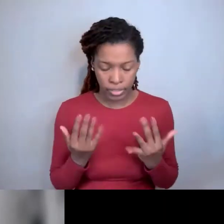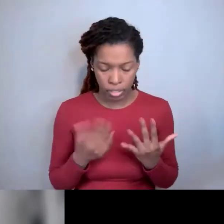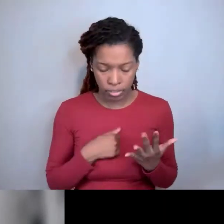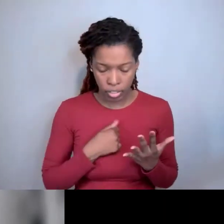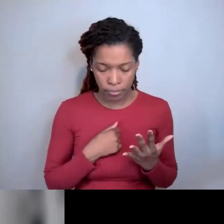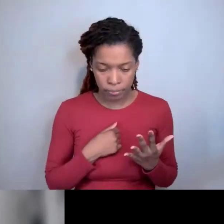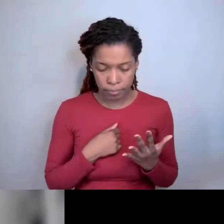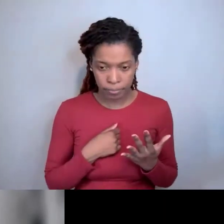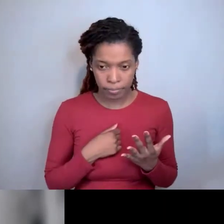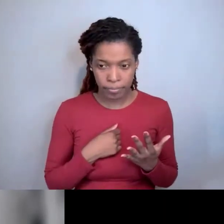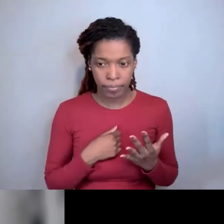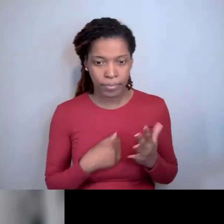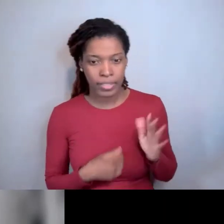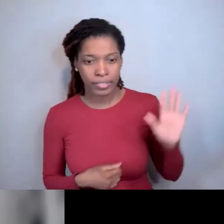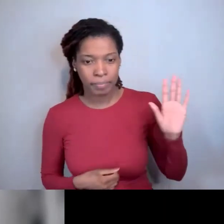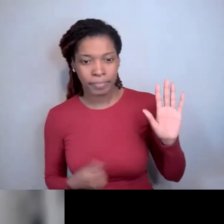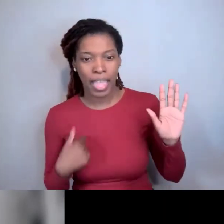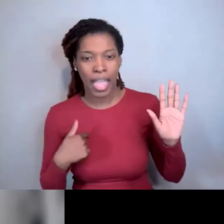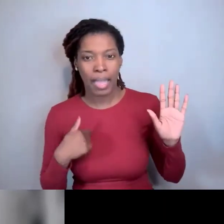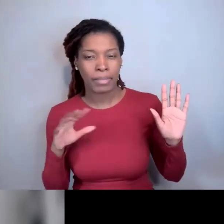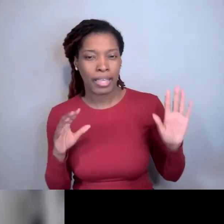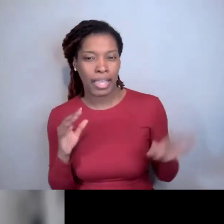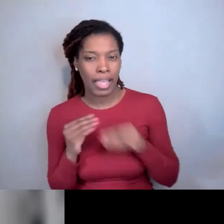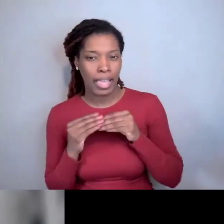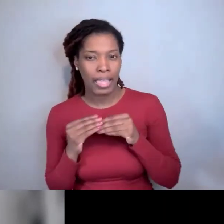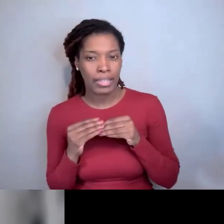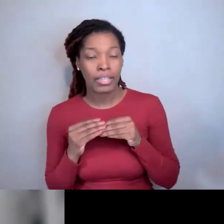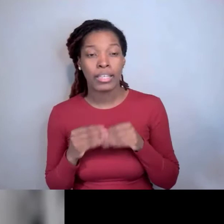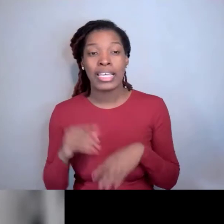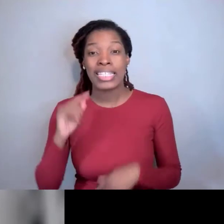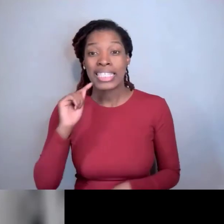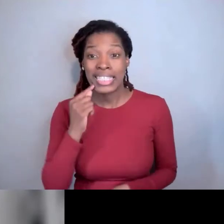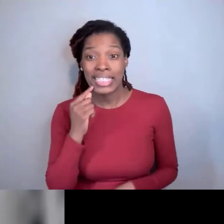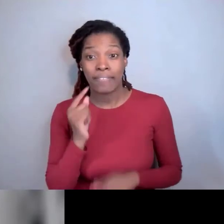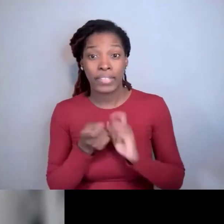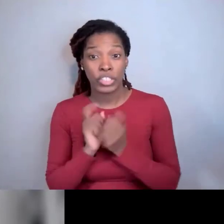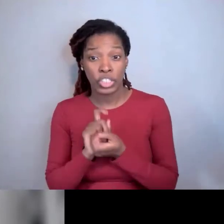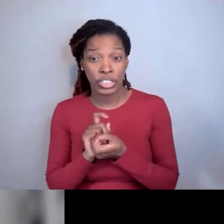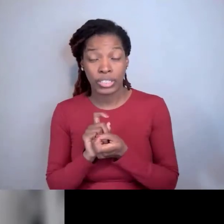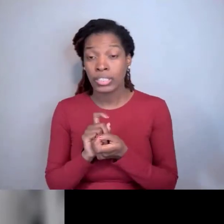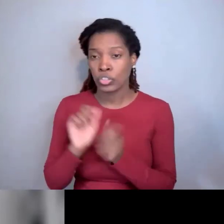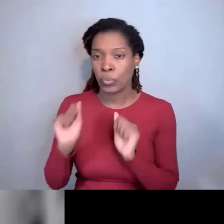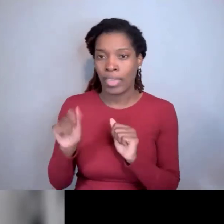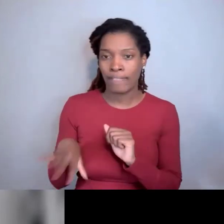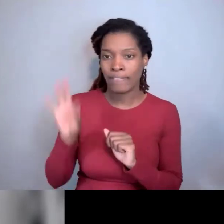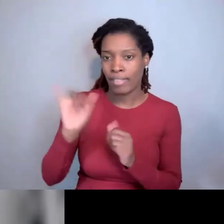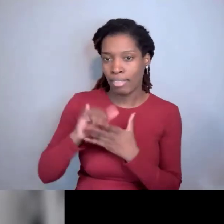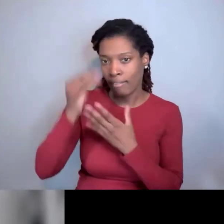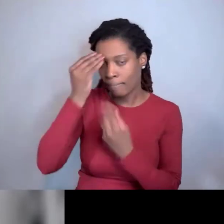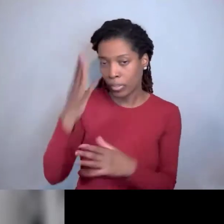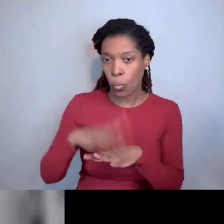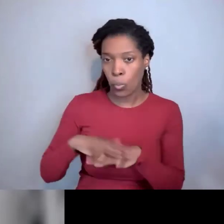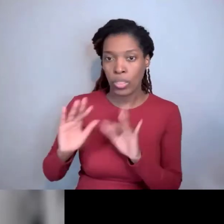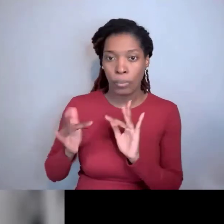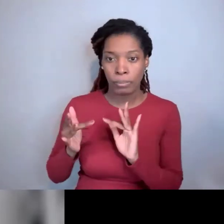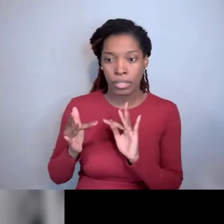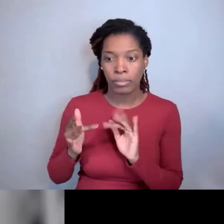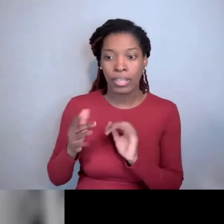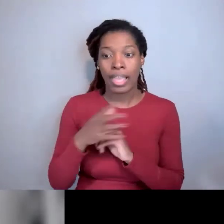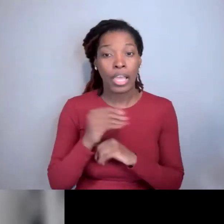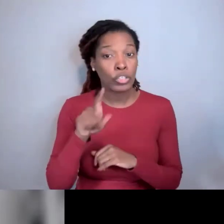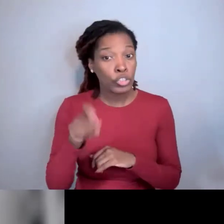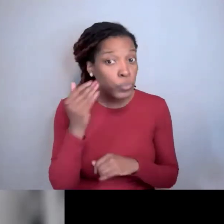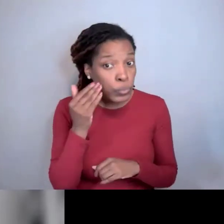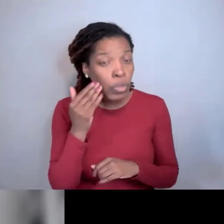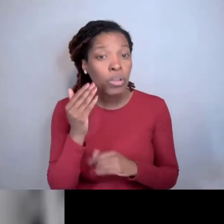Yep. I'm just going to put in there that significant changes, you can find that information on our website. And you also need to be aware of change